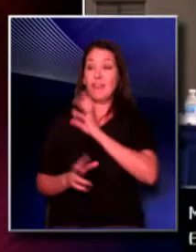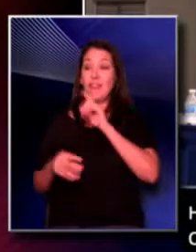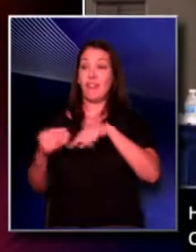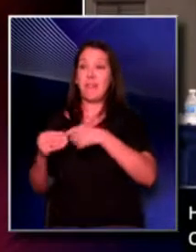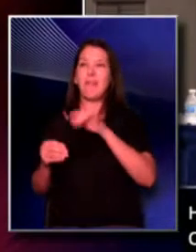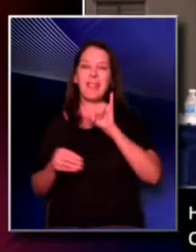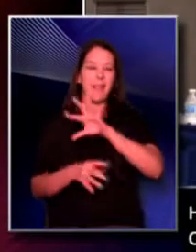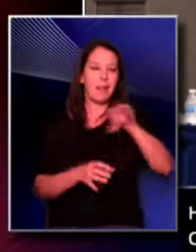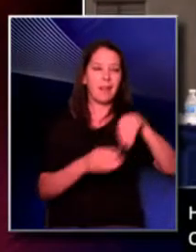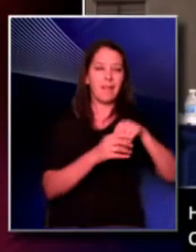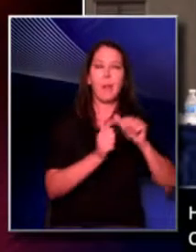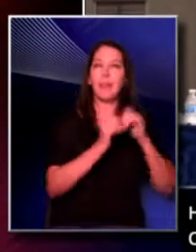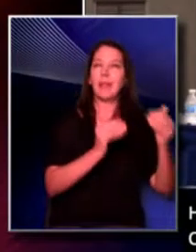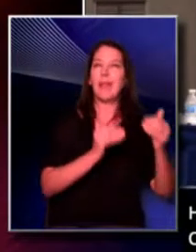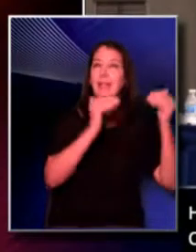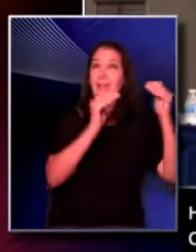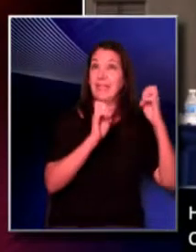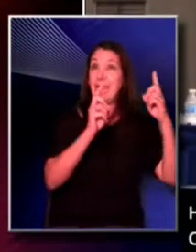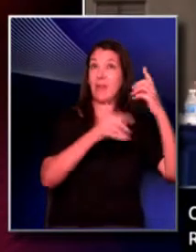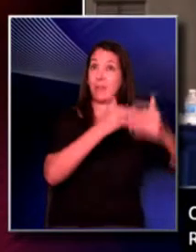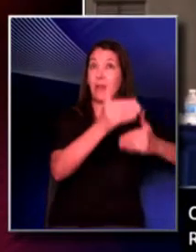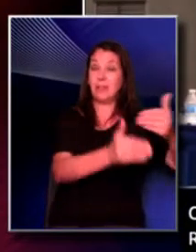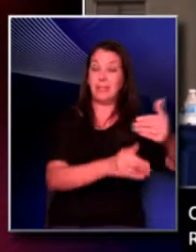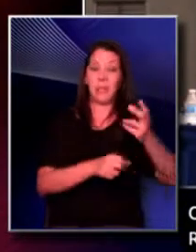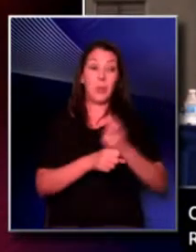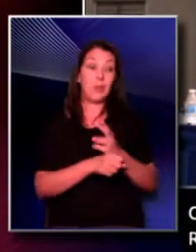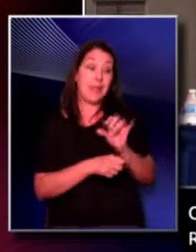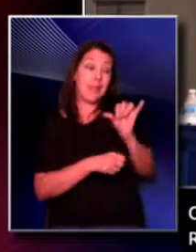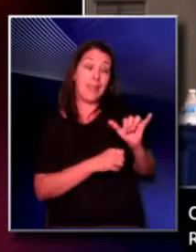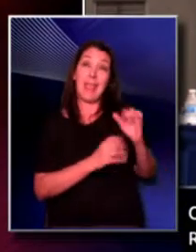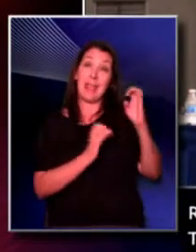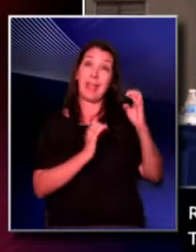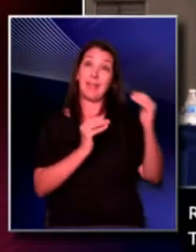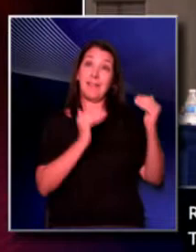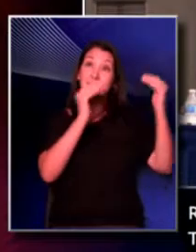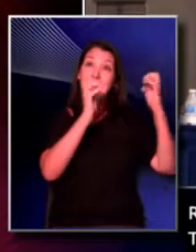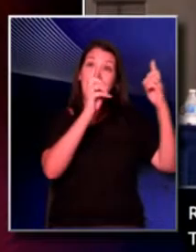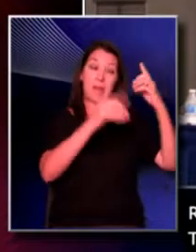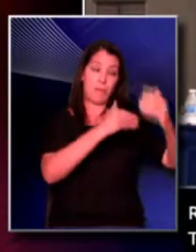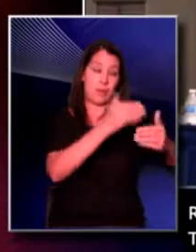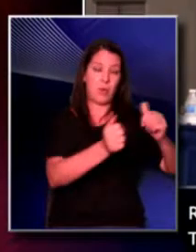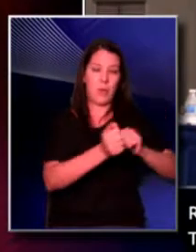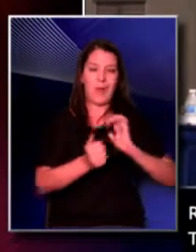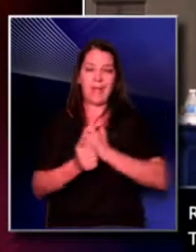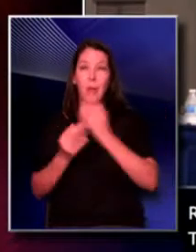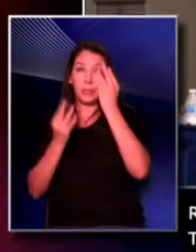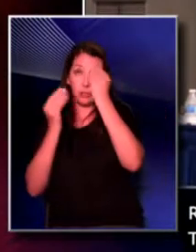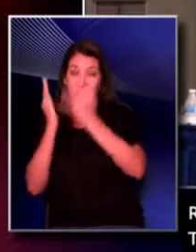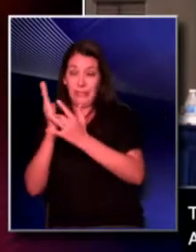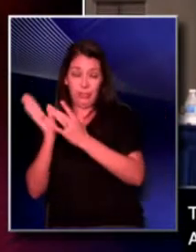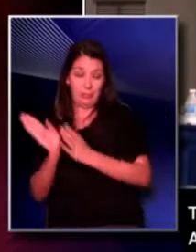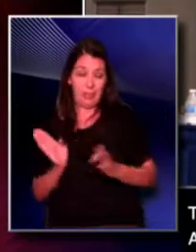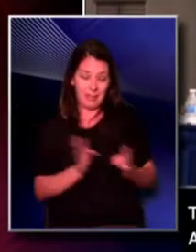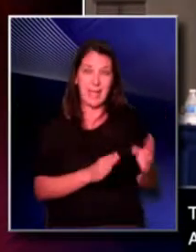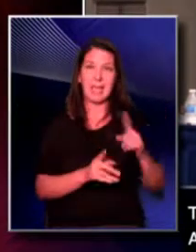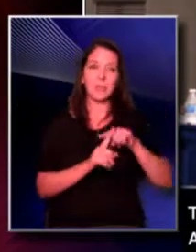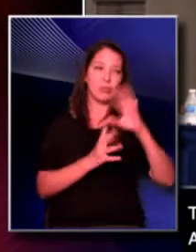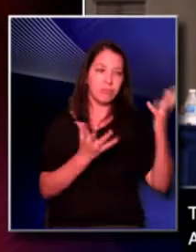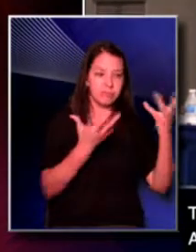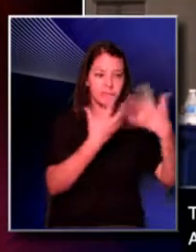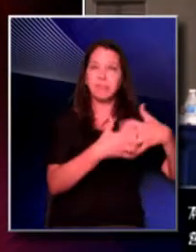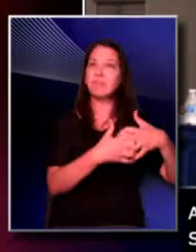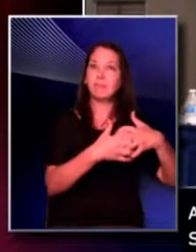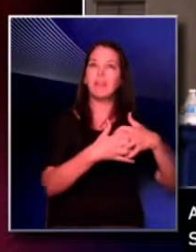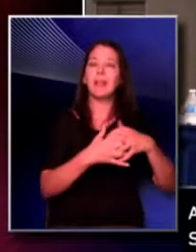ed process. So we're taking the advanced ed process with our strategic plan and then putting kind of, like she said, that